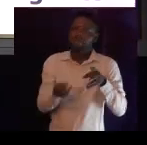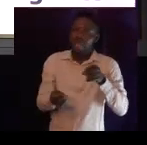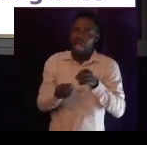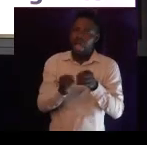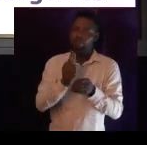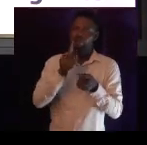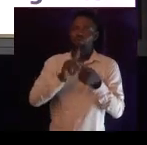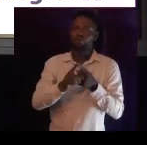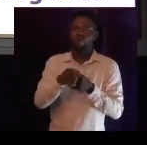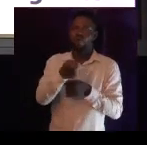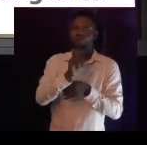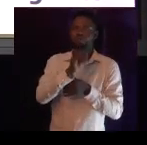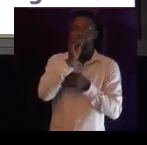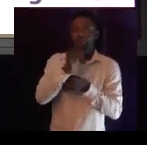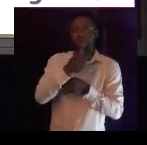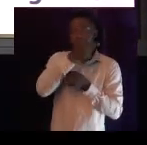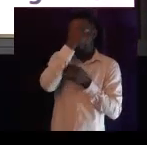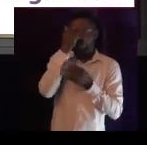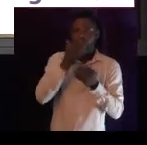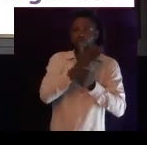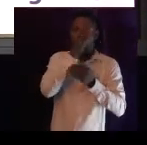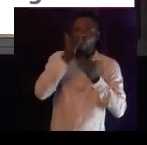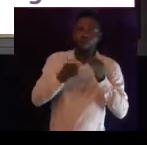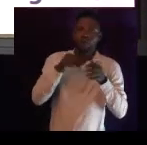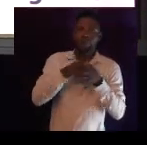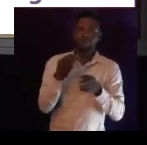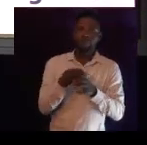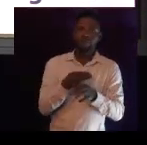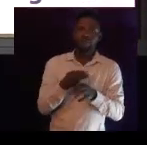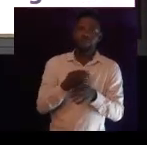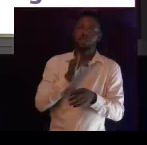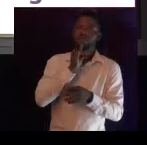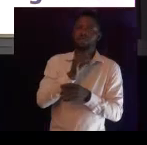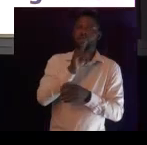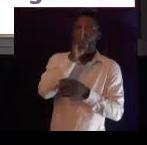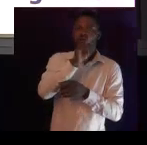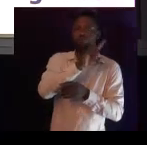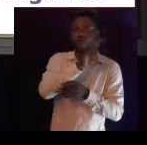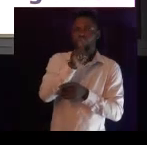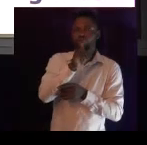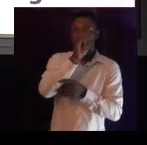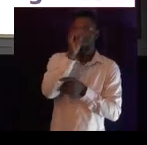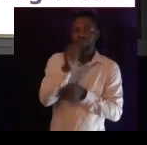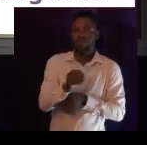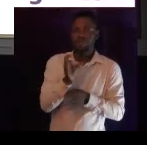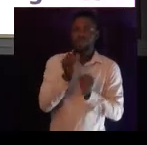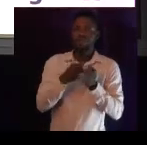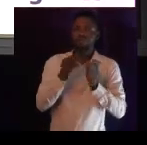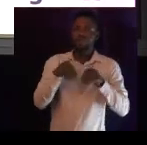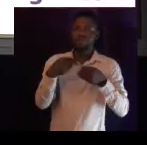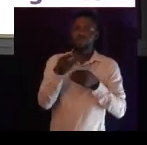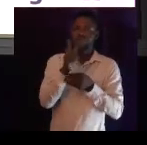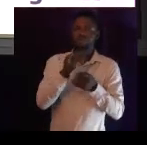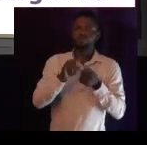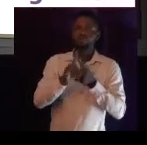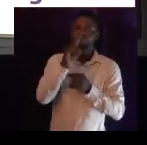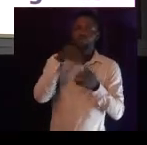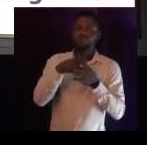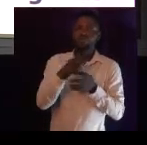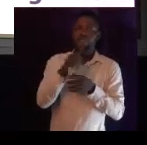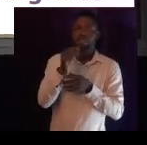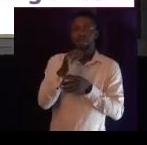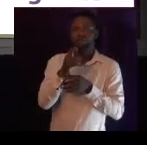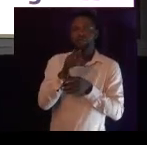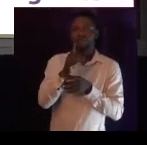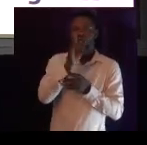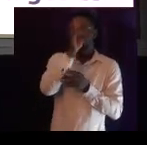must add up to 100% because the whole in mathematics is 100%. If it is given to you in